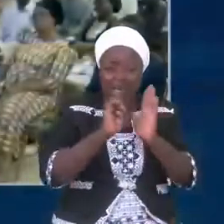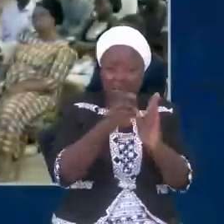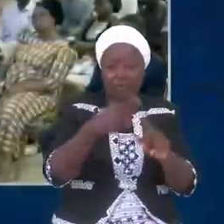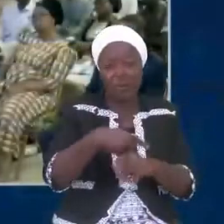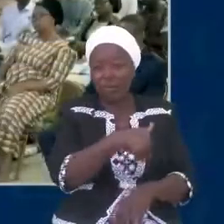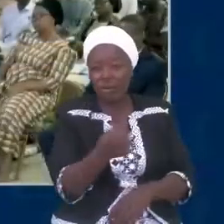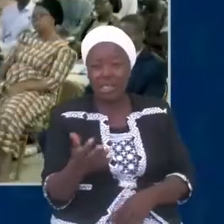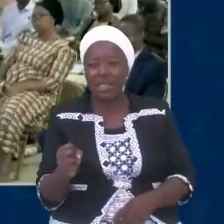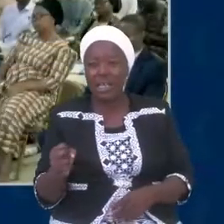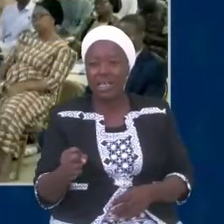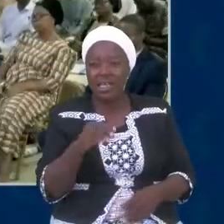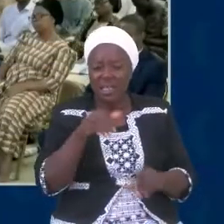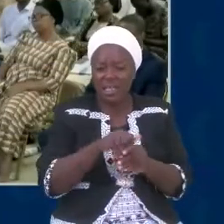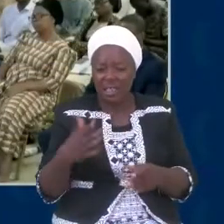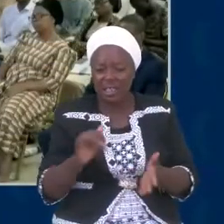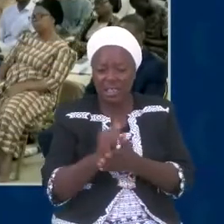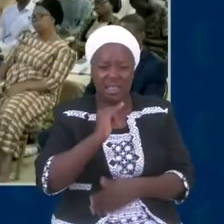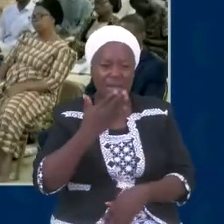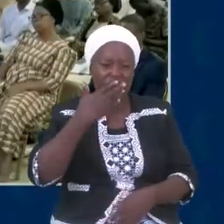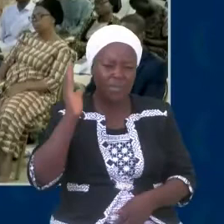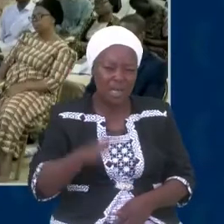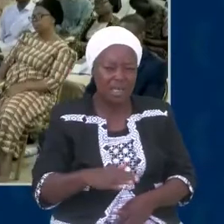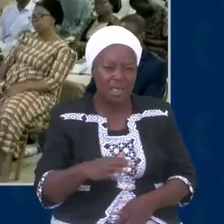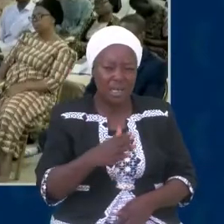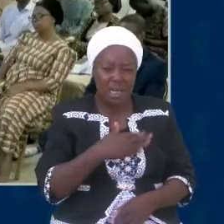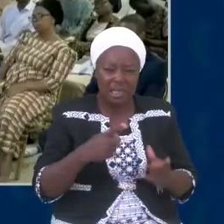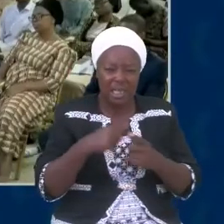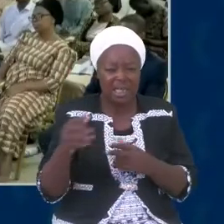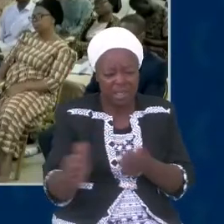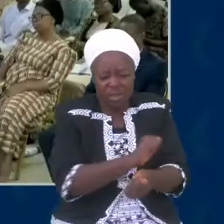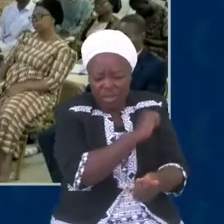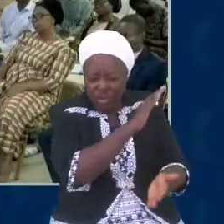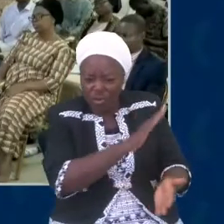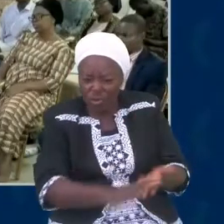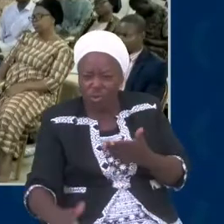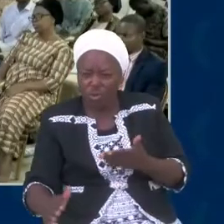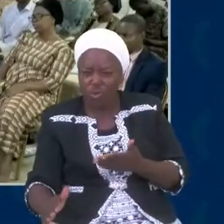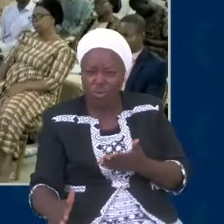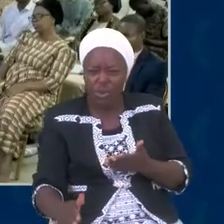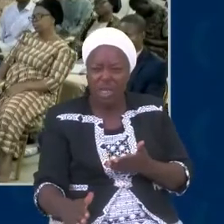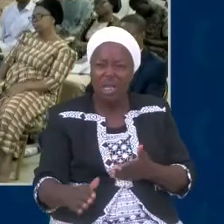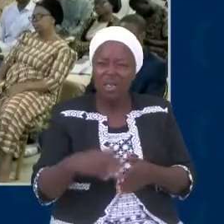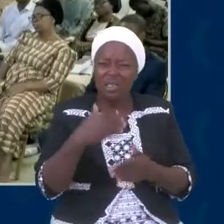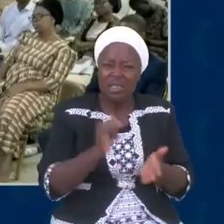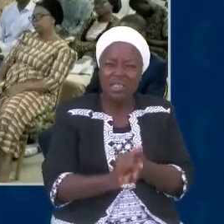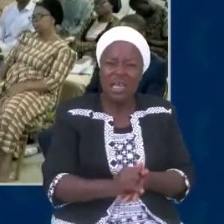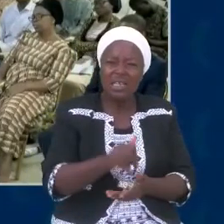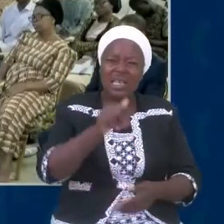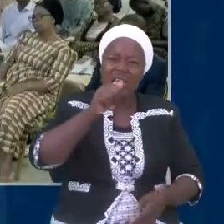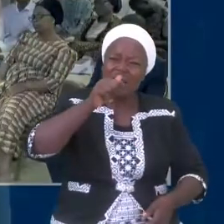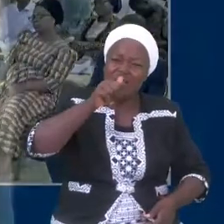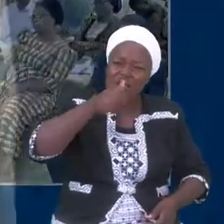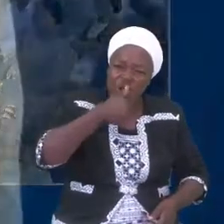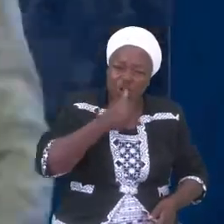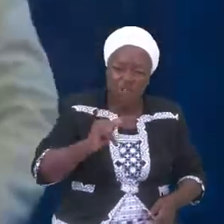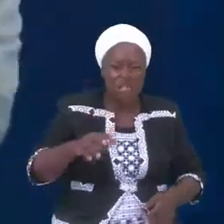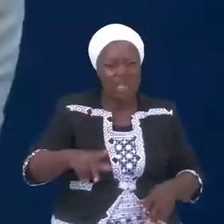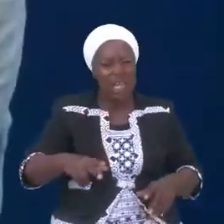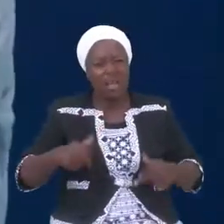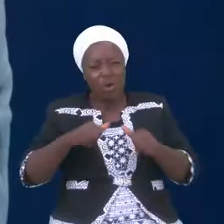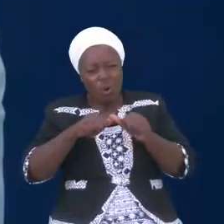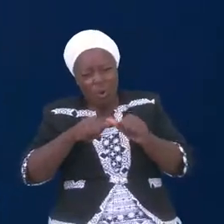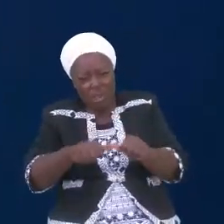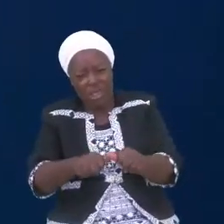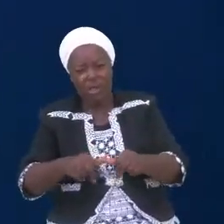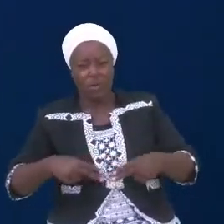things that are bad, and they destroy enduring health. Look